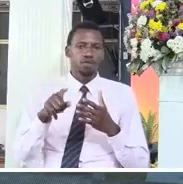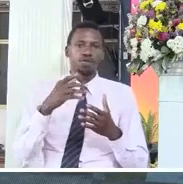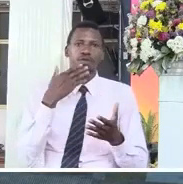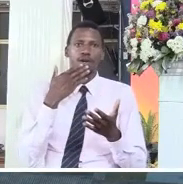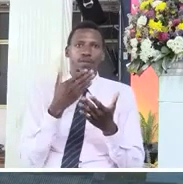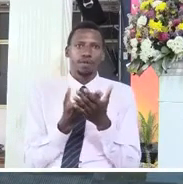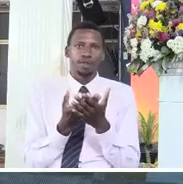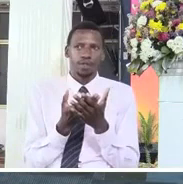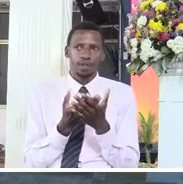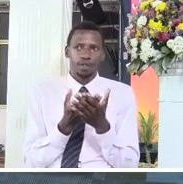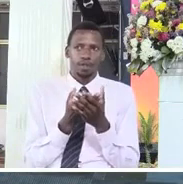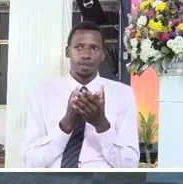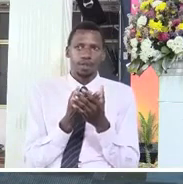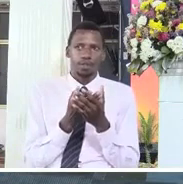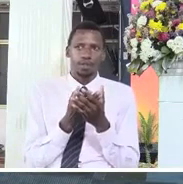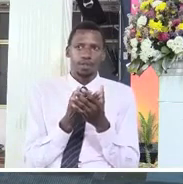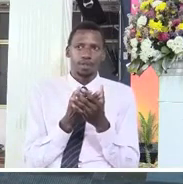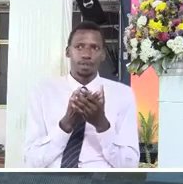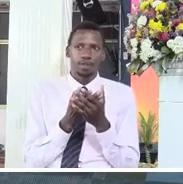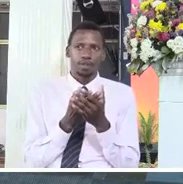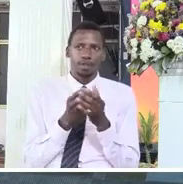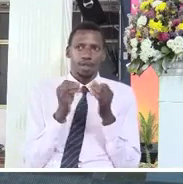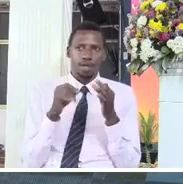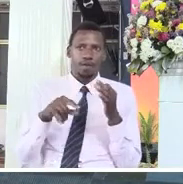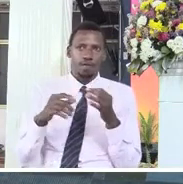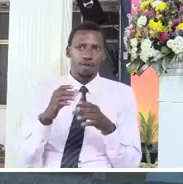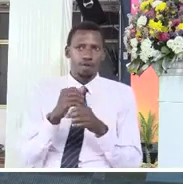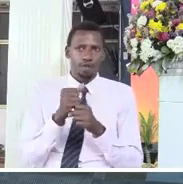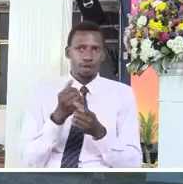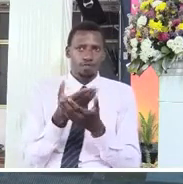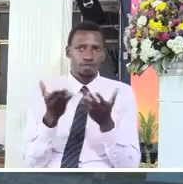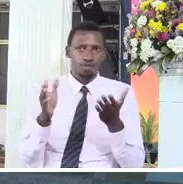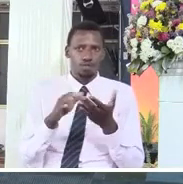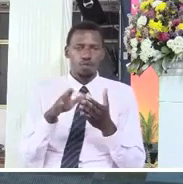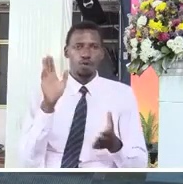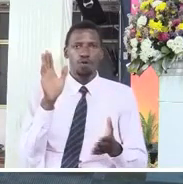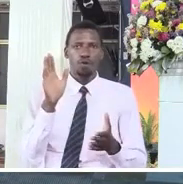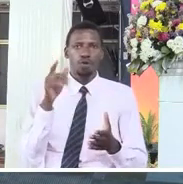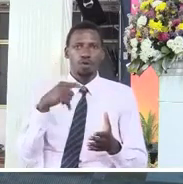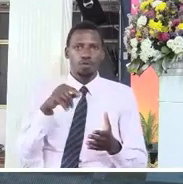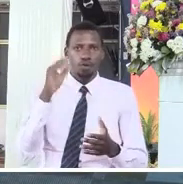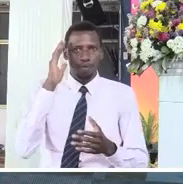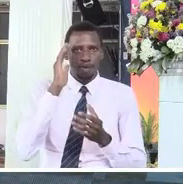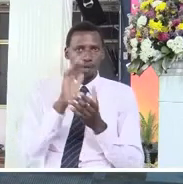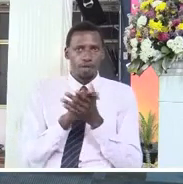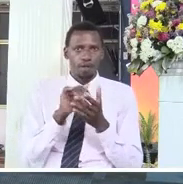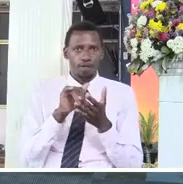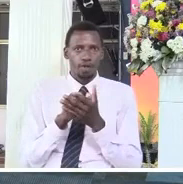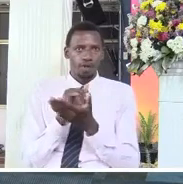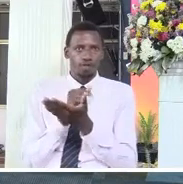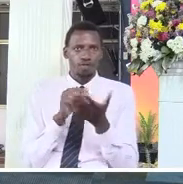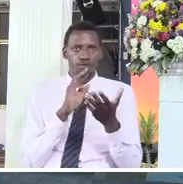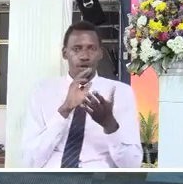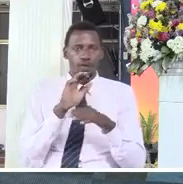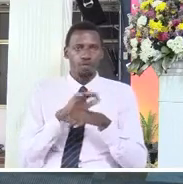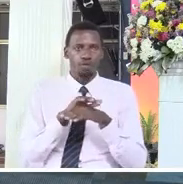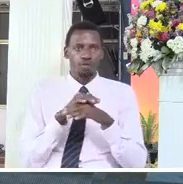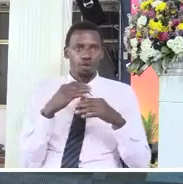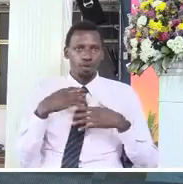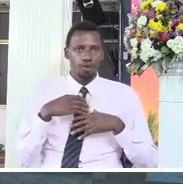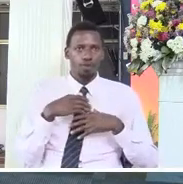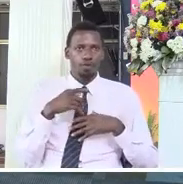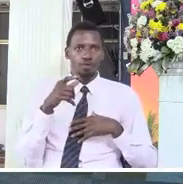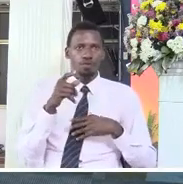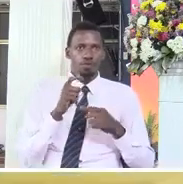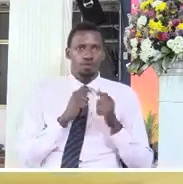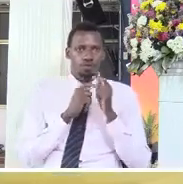if we trusted you more. We believed that you are good people. We believed that you are gifted,